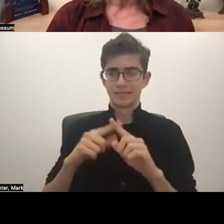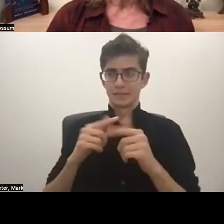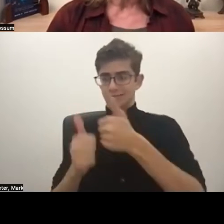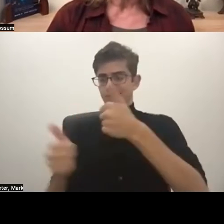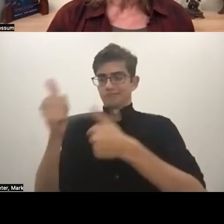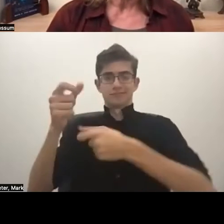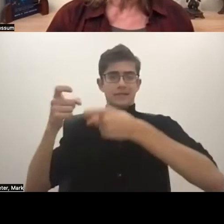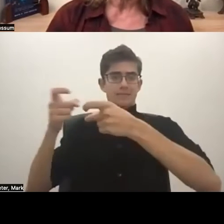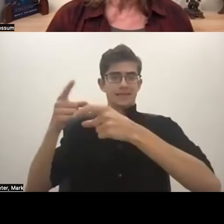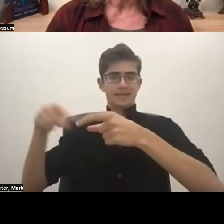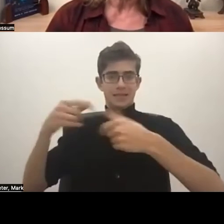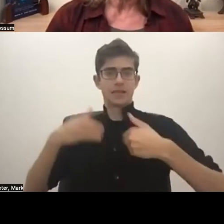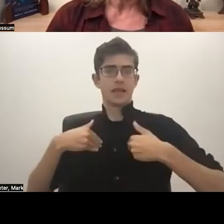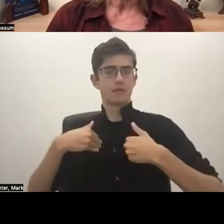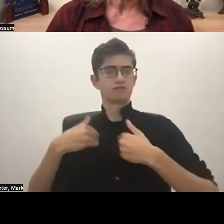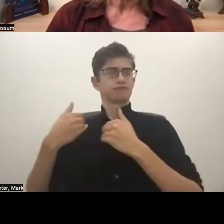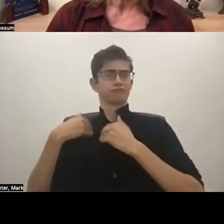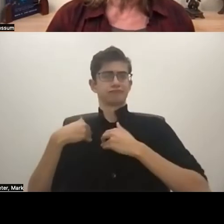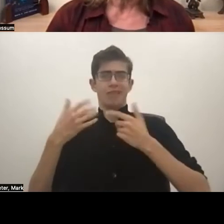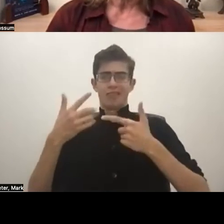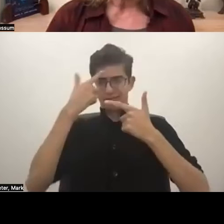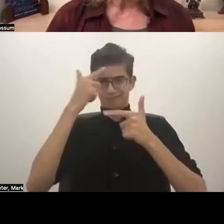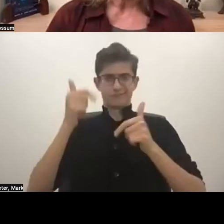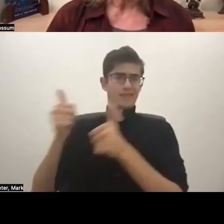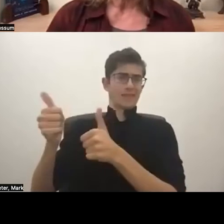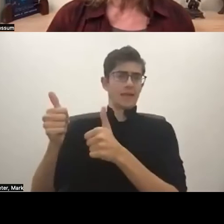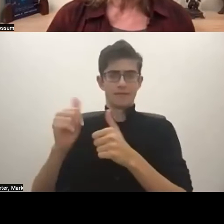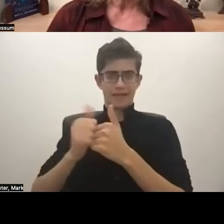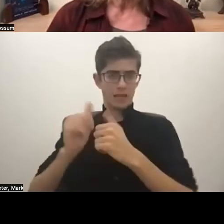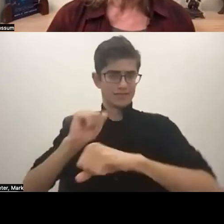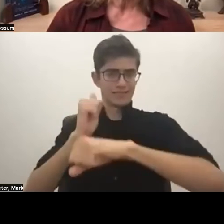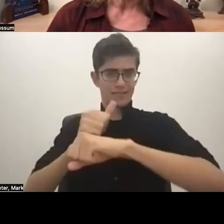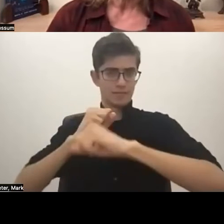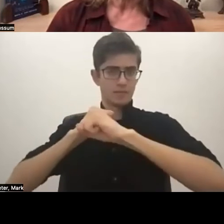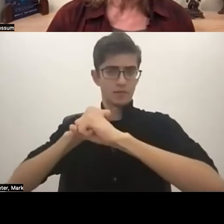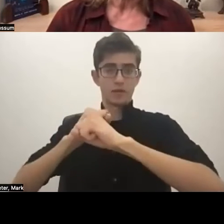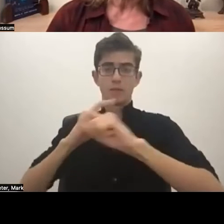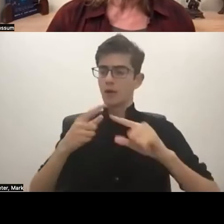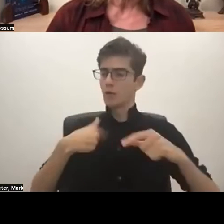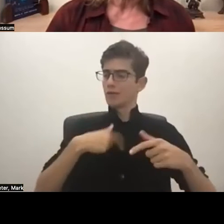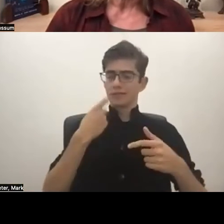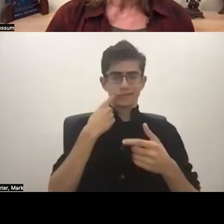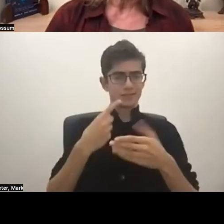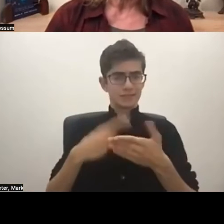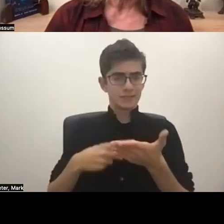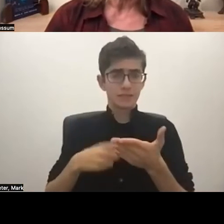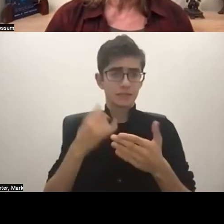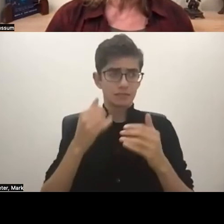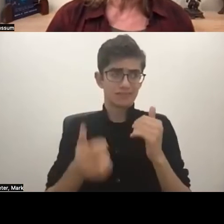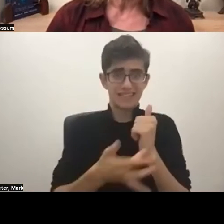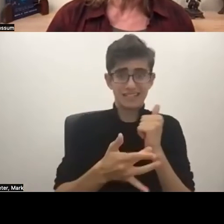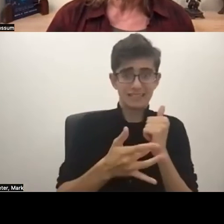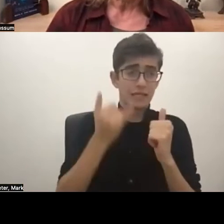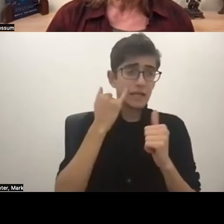that even if we don't get that what we're asking at the most protective level, that actually might not be a violation, right?